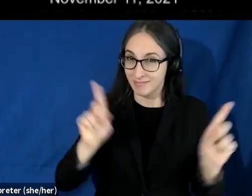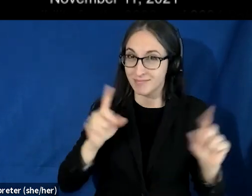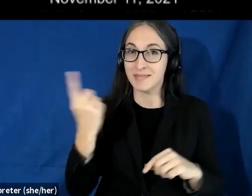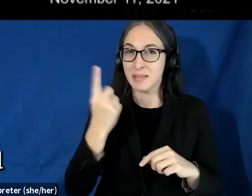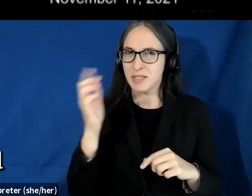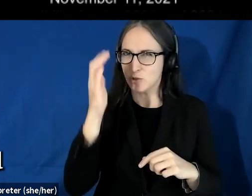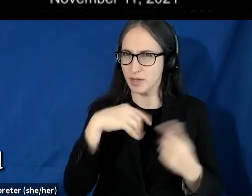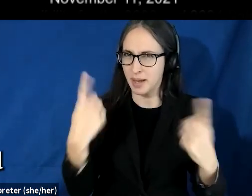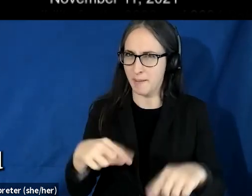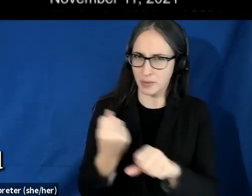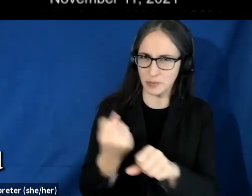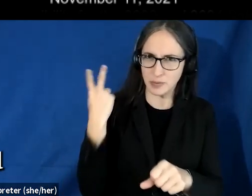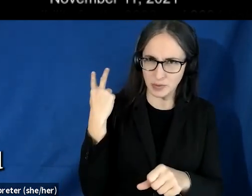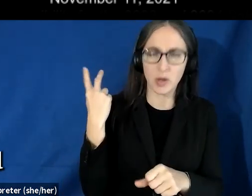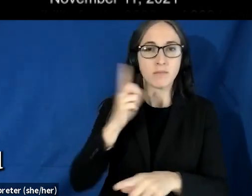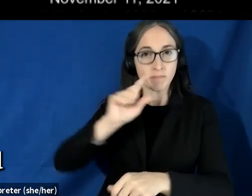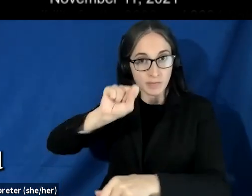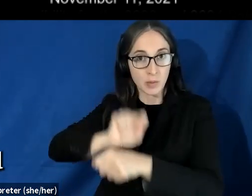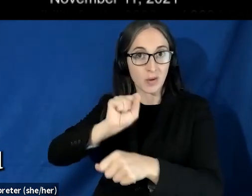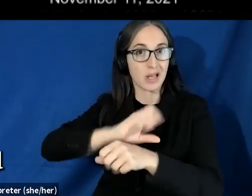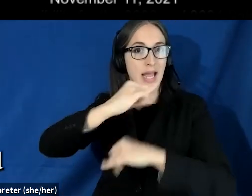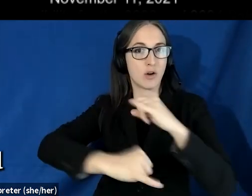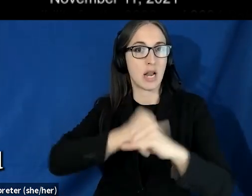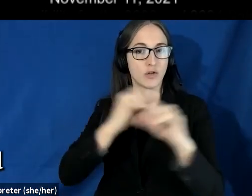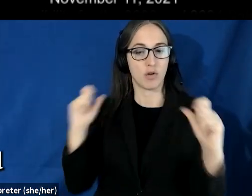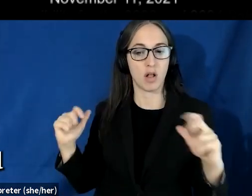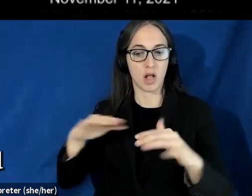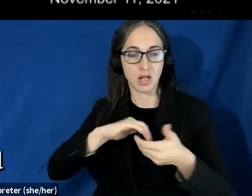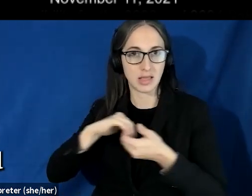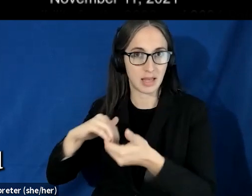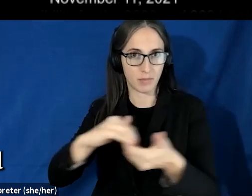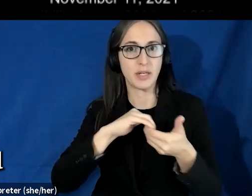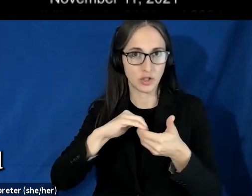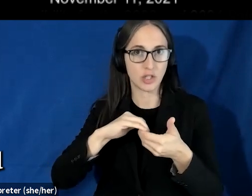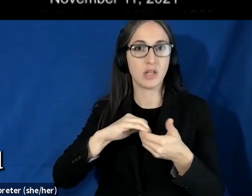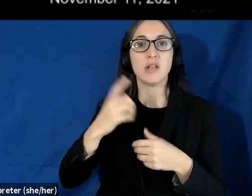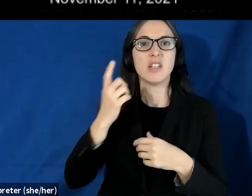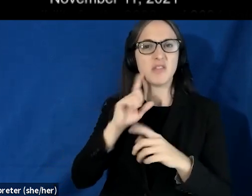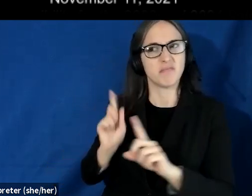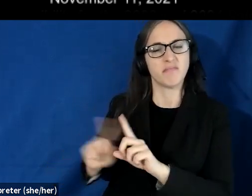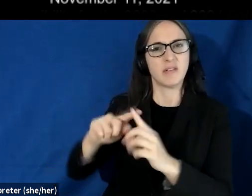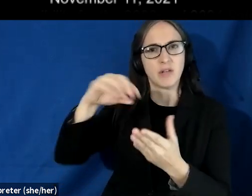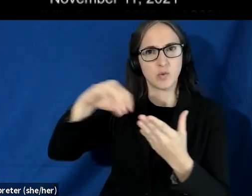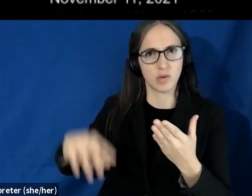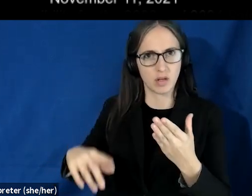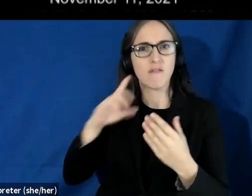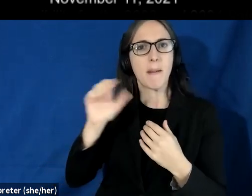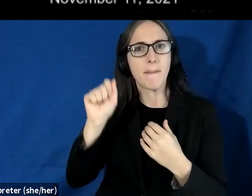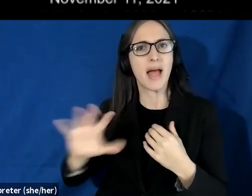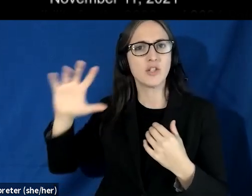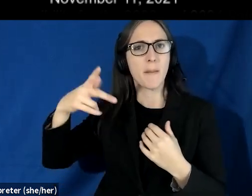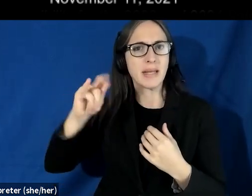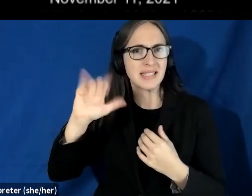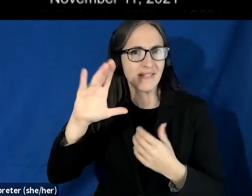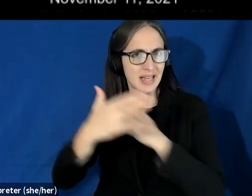on a satellite, which was an international collaboration among students of Asia Pacific countries. And I've been working on